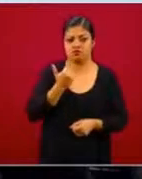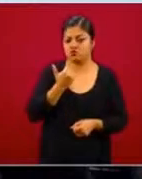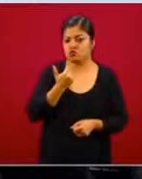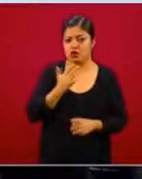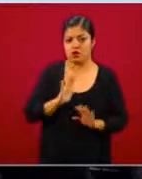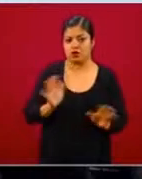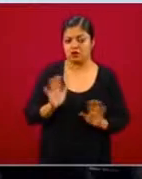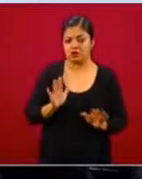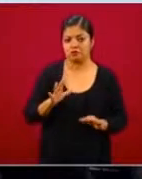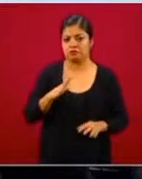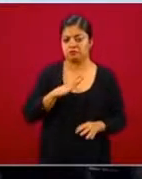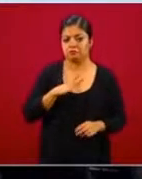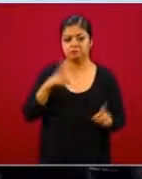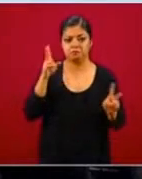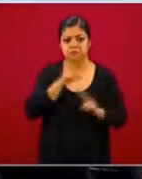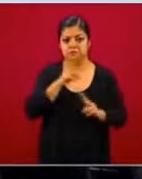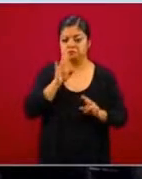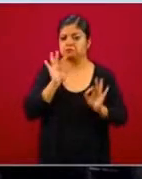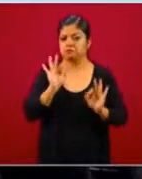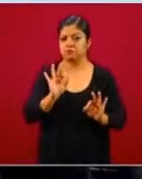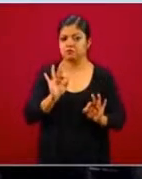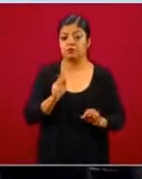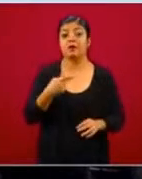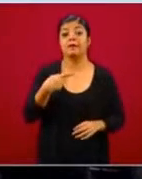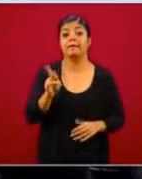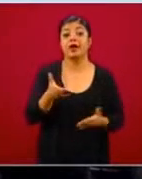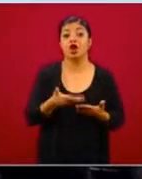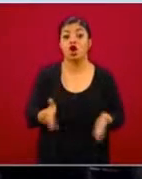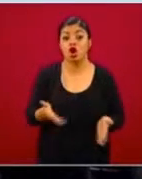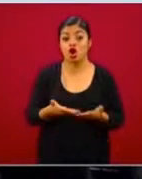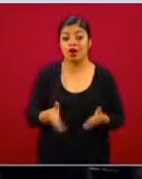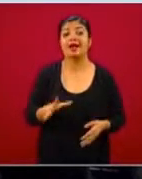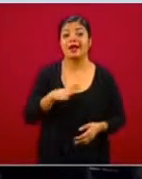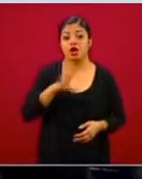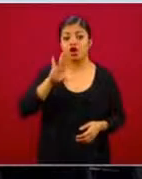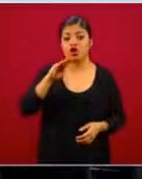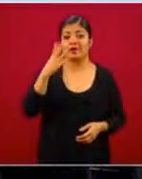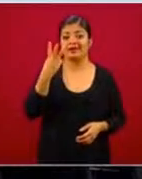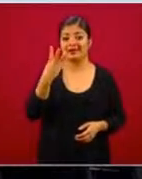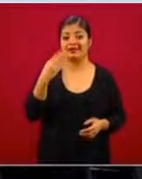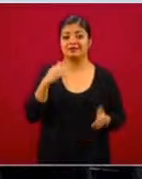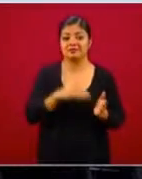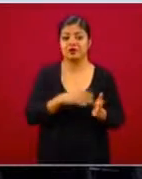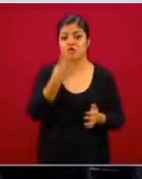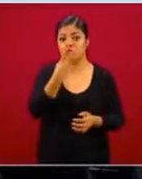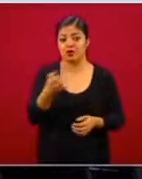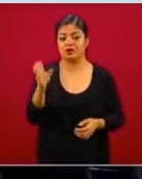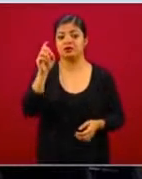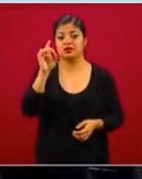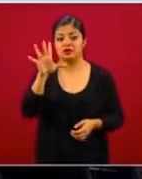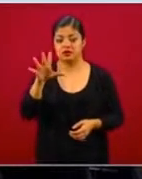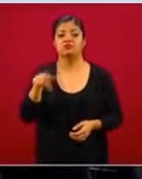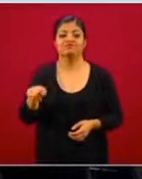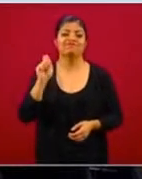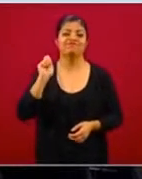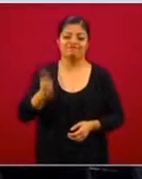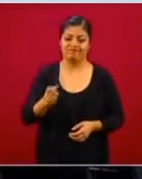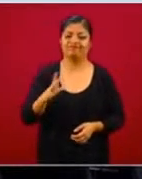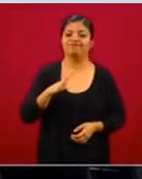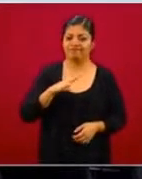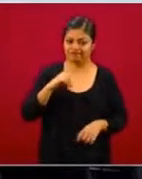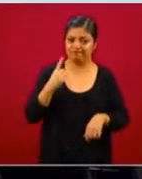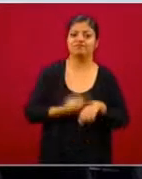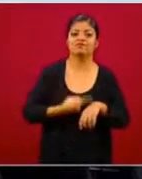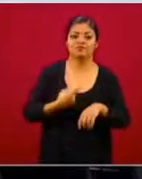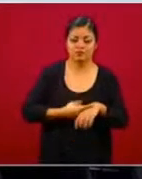And so this is the amount of negative cases that had no amount of SARS found in